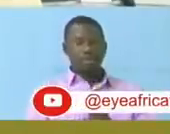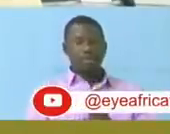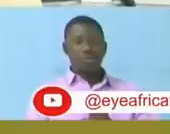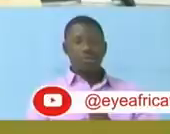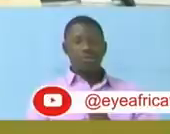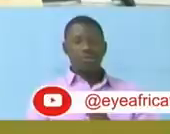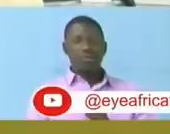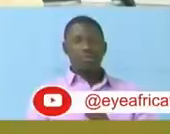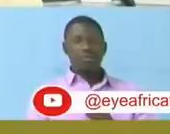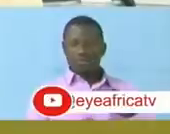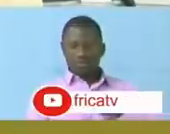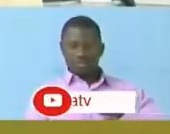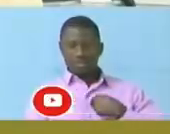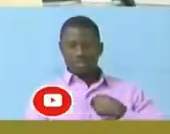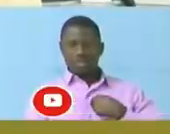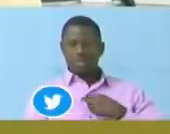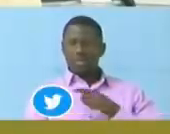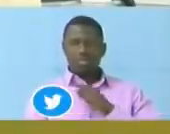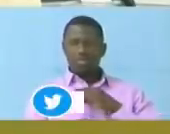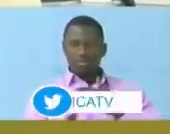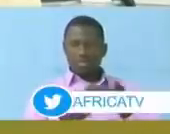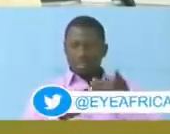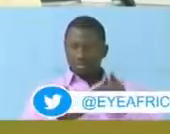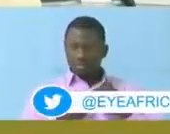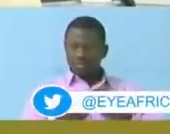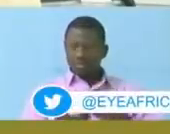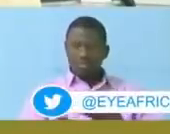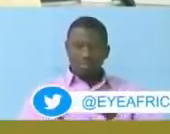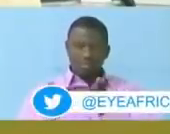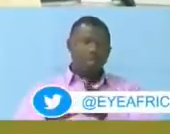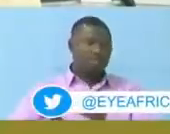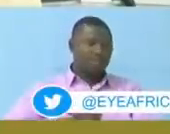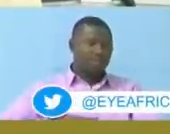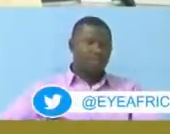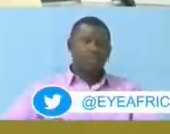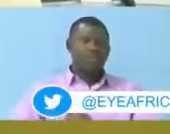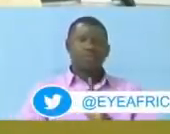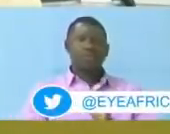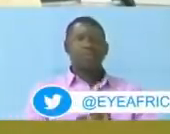it's not been, to me, it's not been tendered through me. But until a mirror of